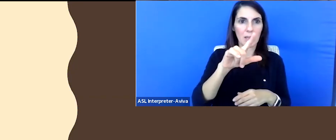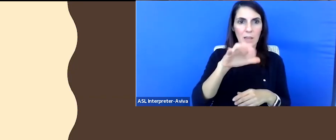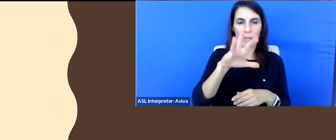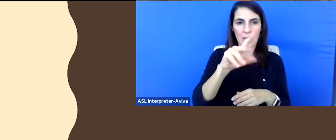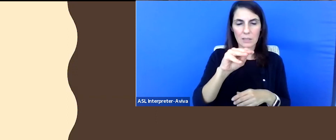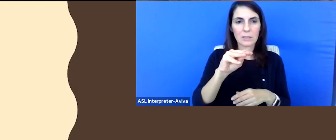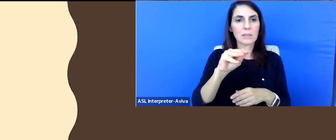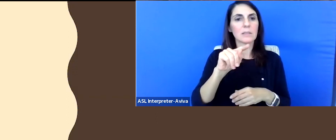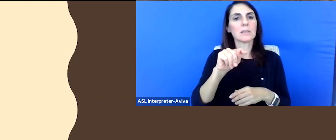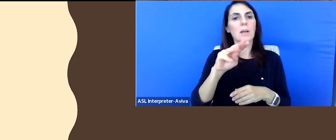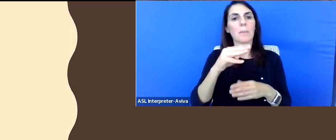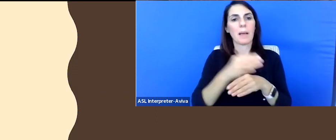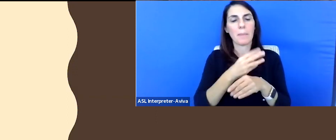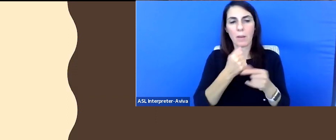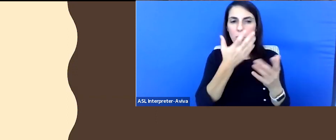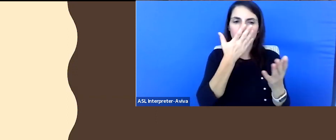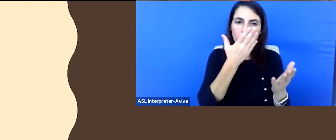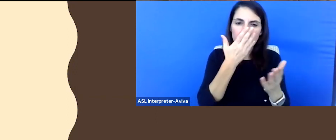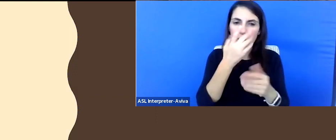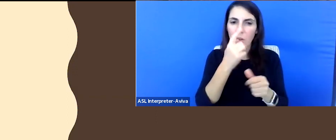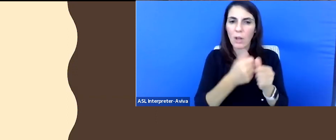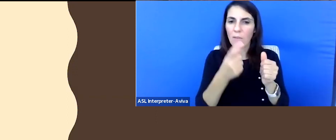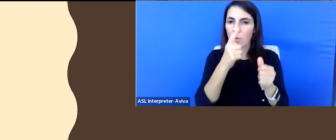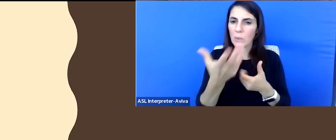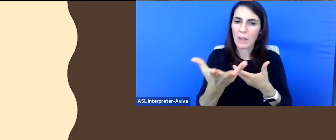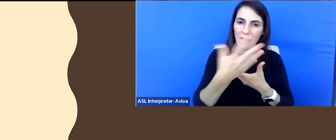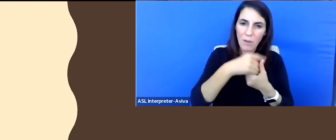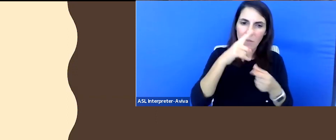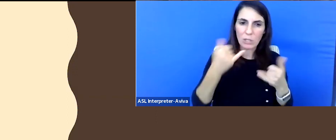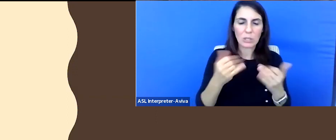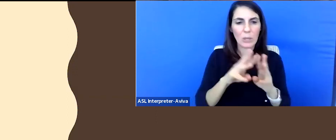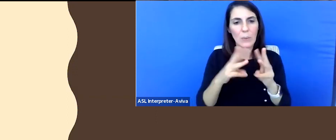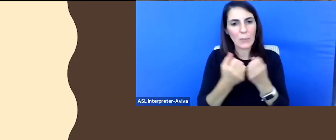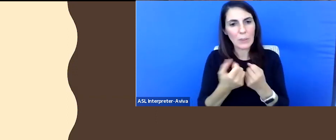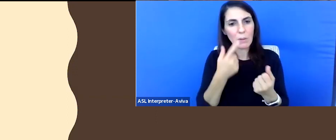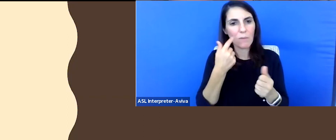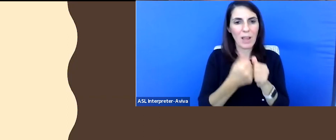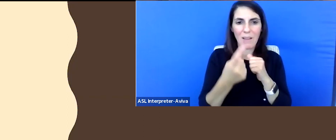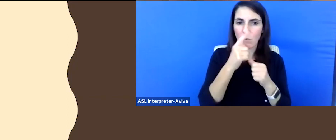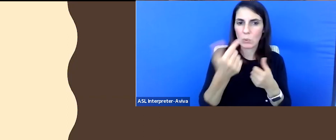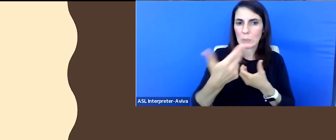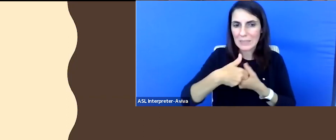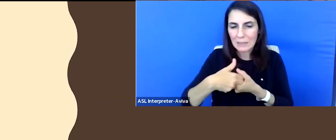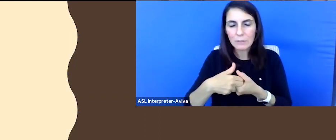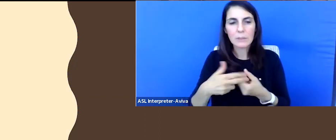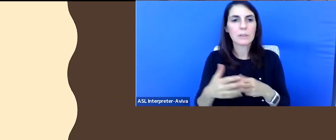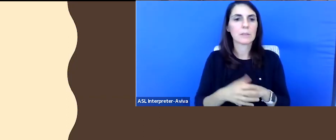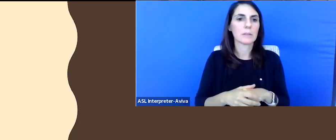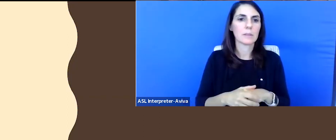wanted to thank everyone who was involved in today's workshop and everyone who participated.